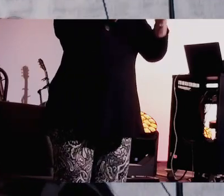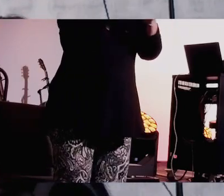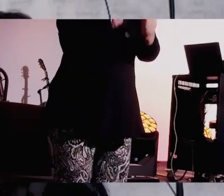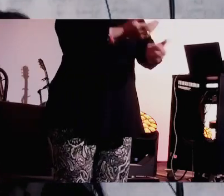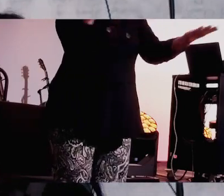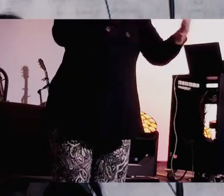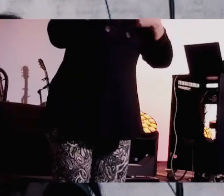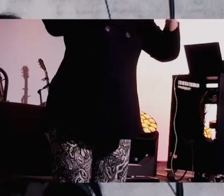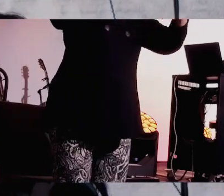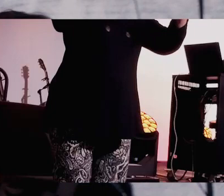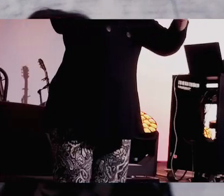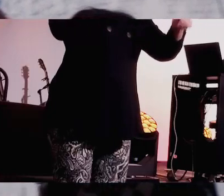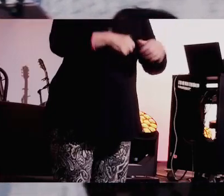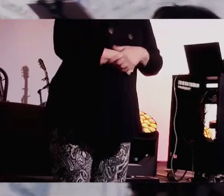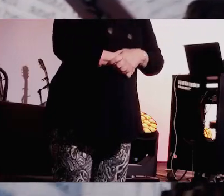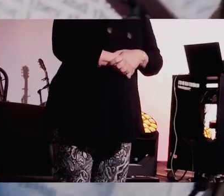healing.